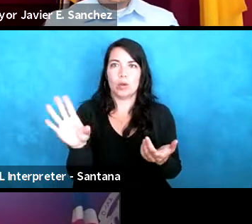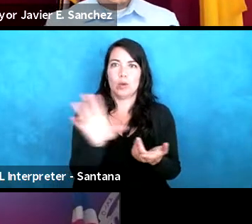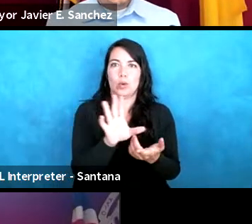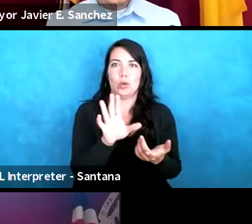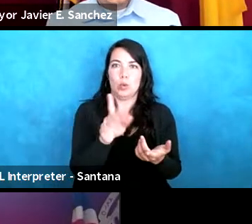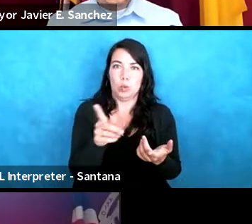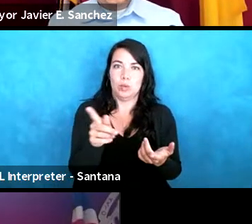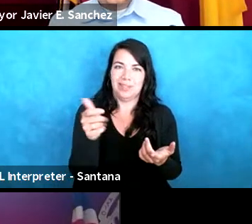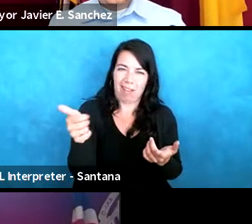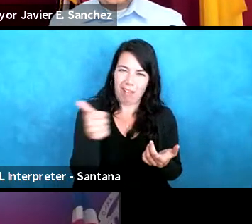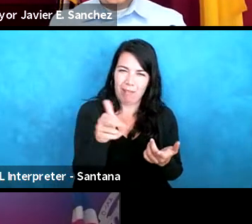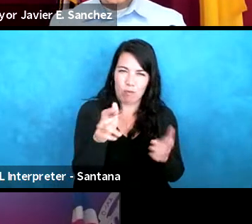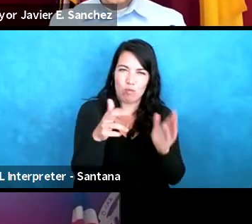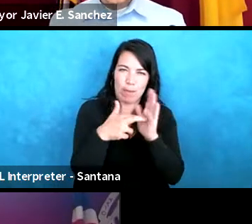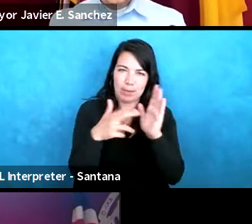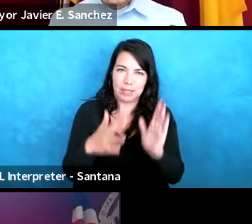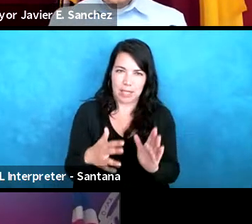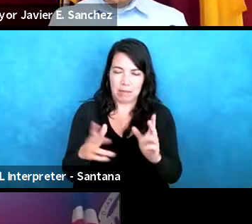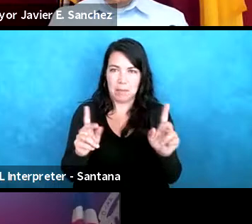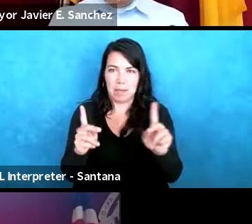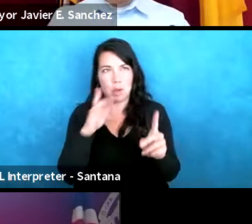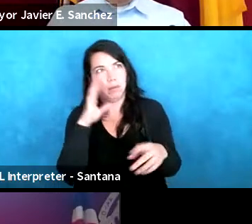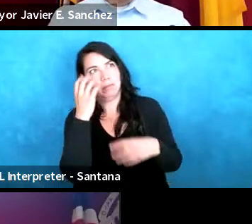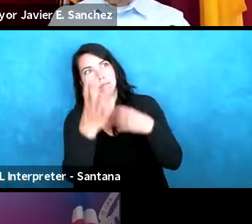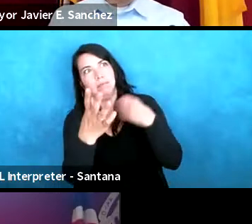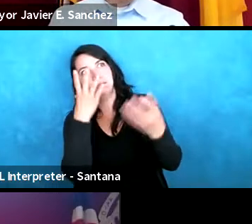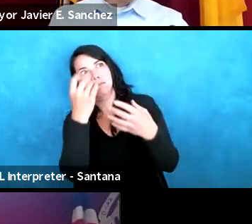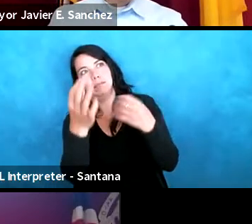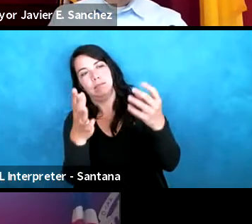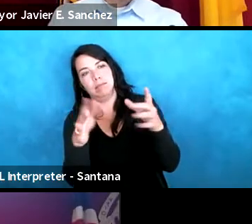the challenges that we have faced regarding